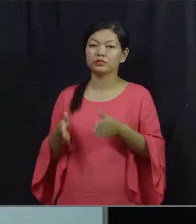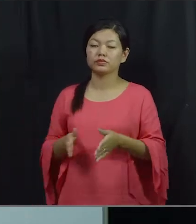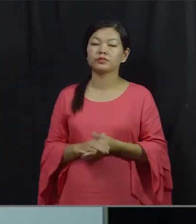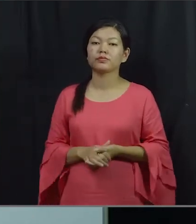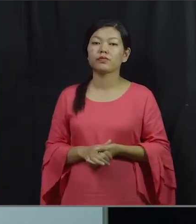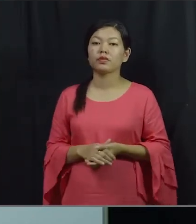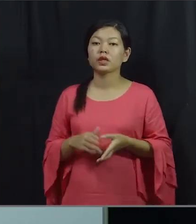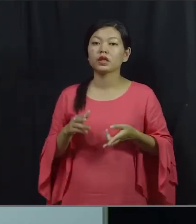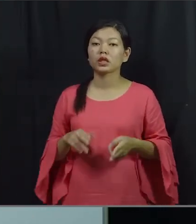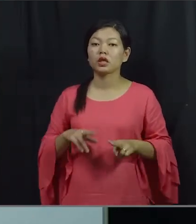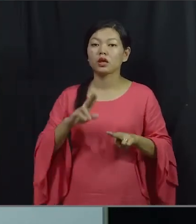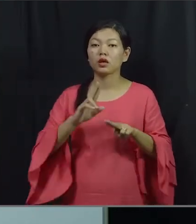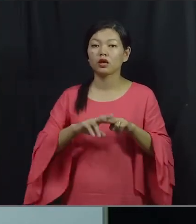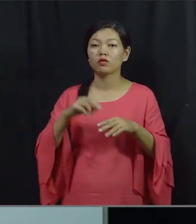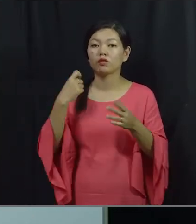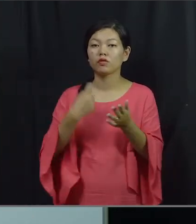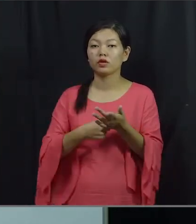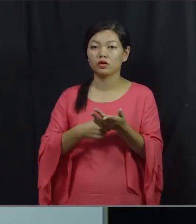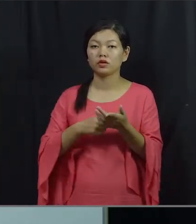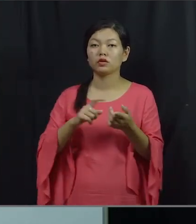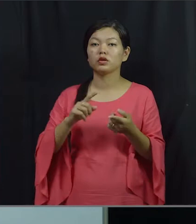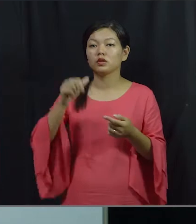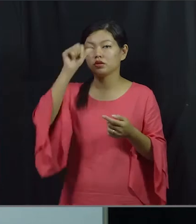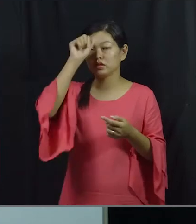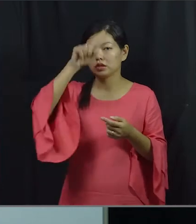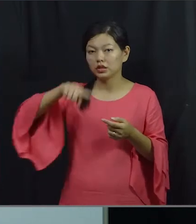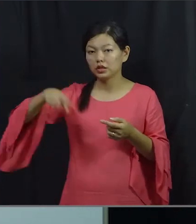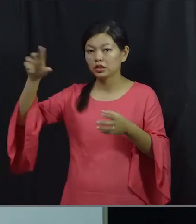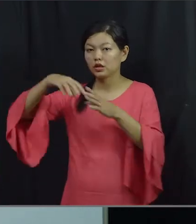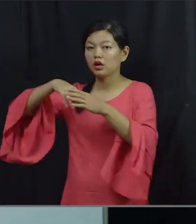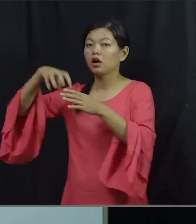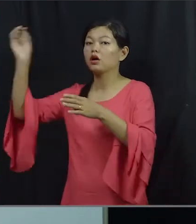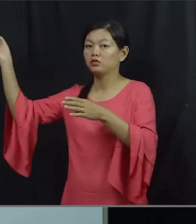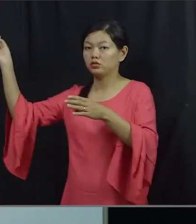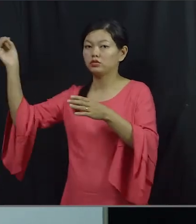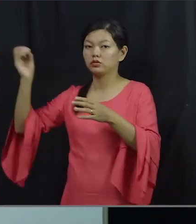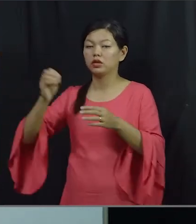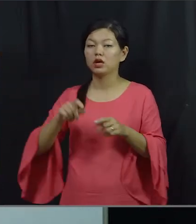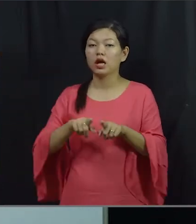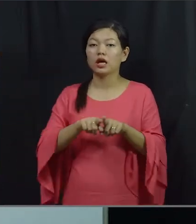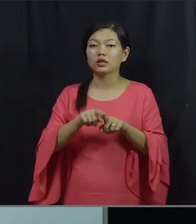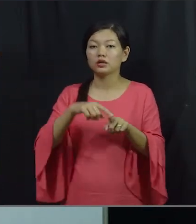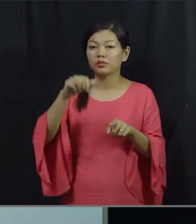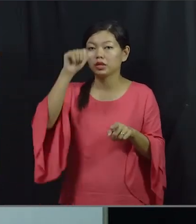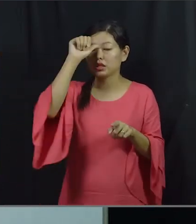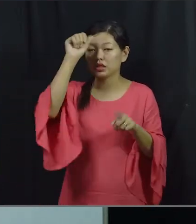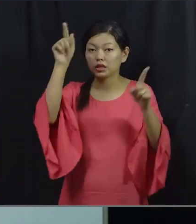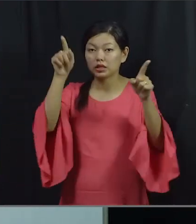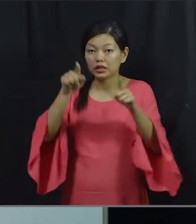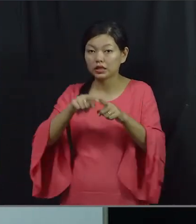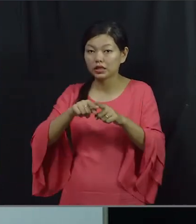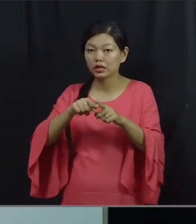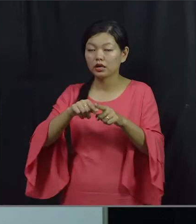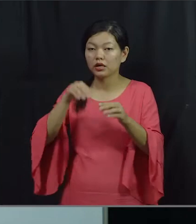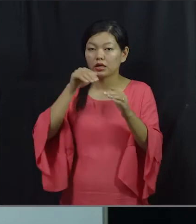when we say foreign trade, when a business activity is conducted across the national boundary, that means one country is doing